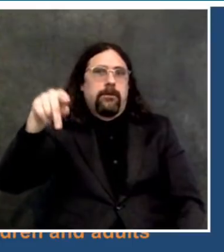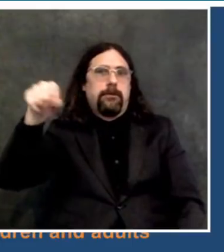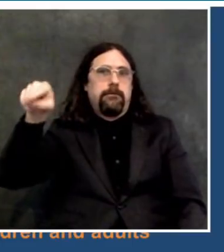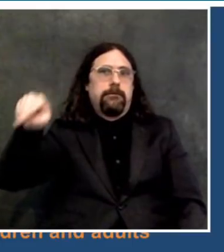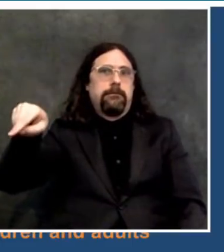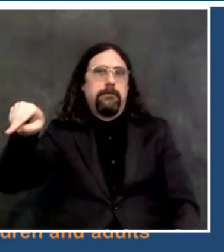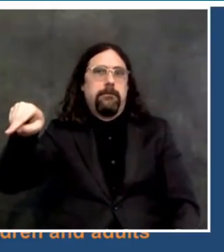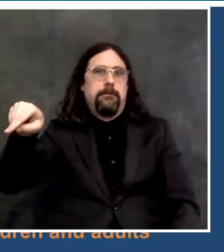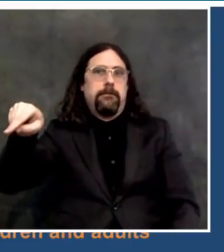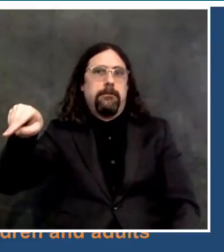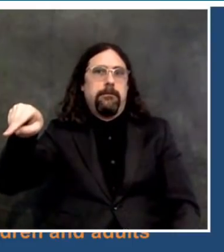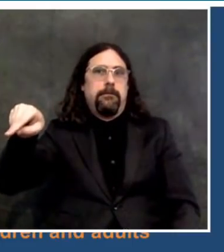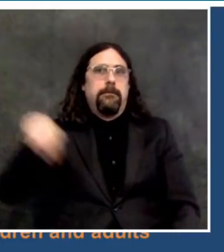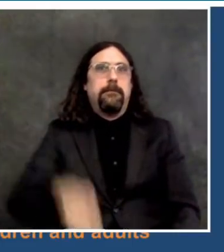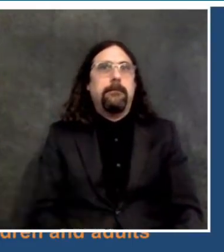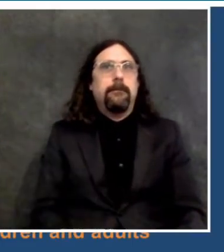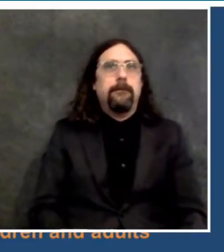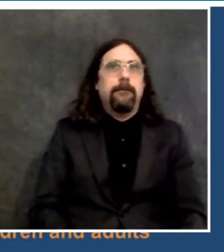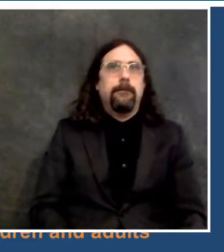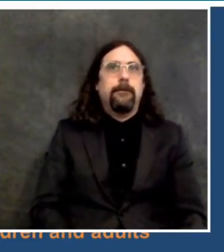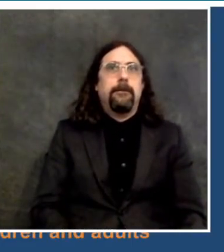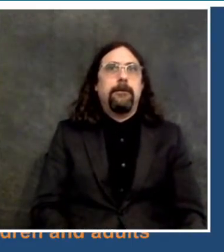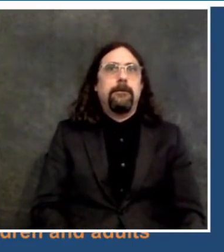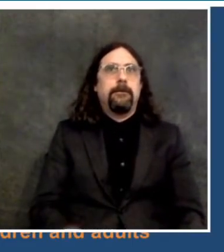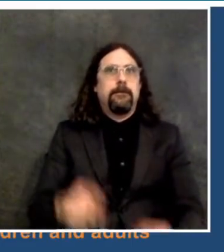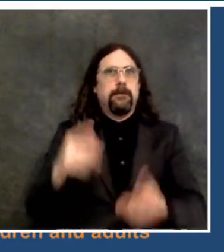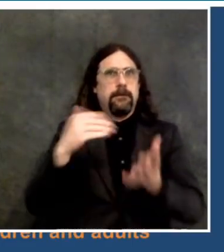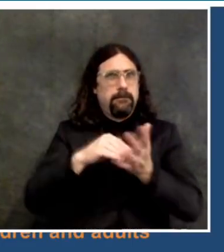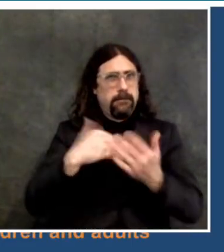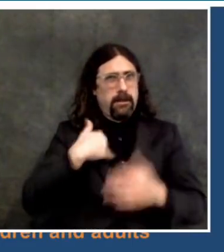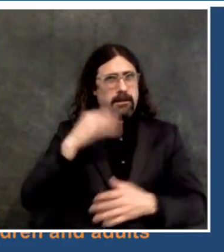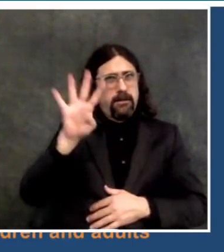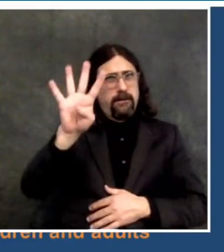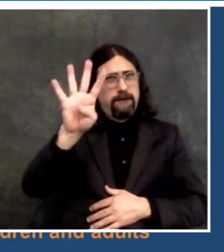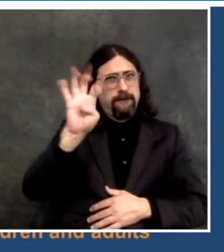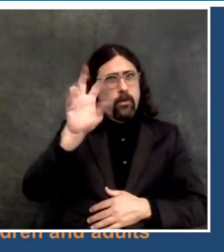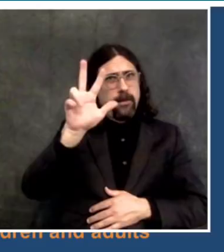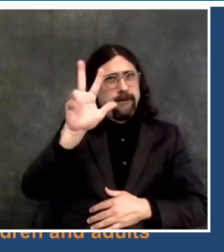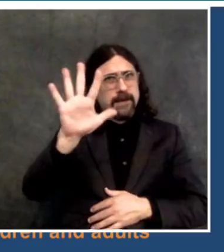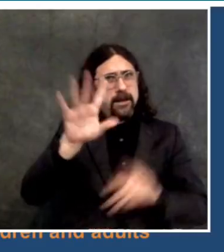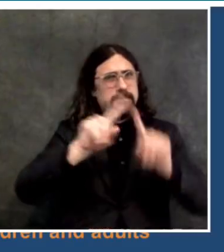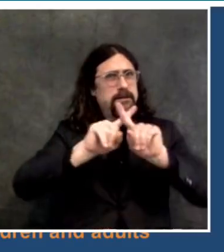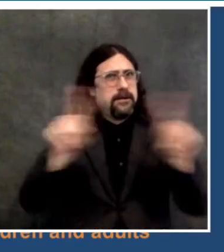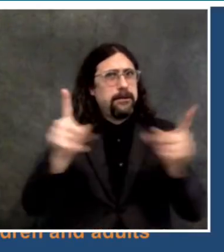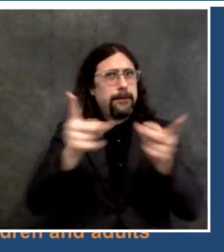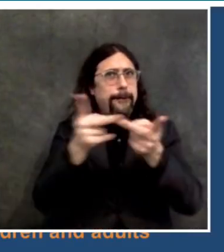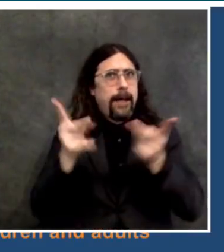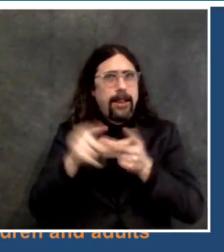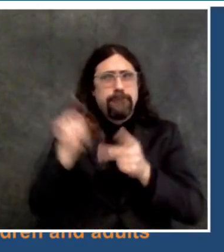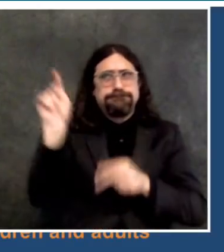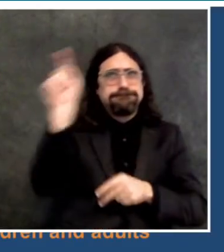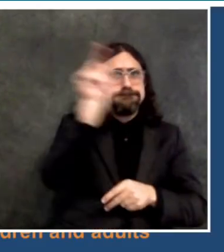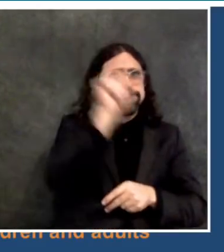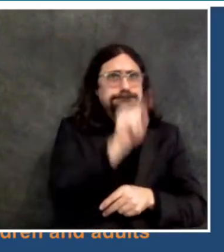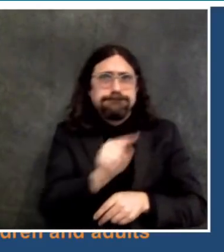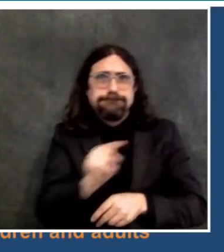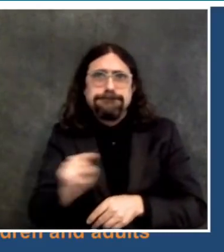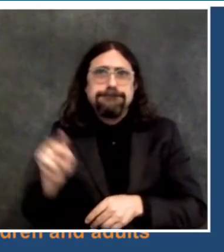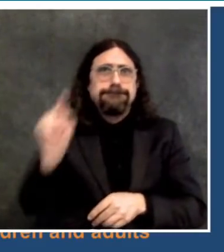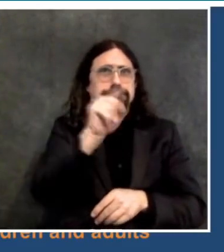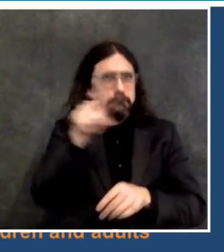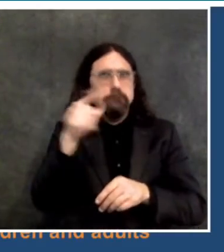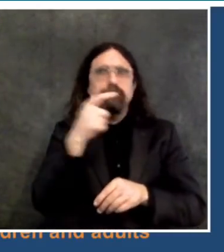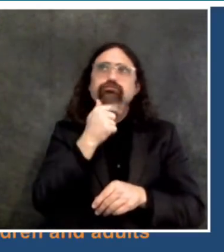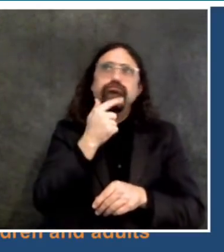Everyone who's hungry has a place to go to get food. Just to tell you, for kids and for families